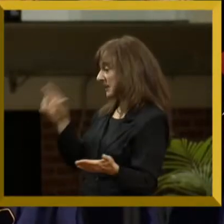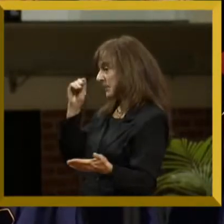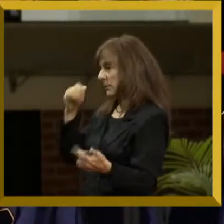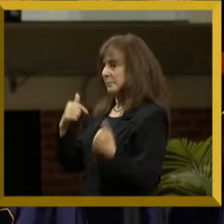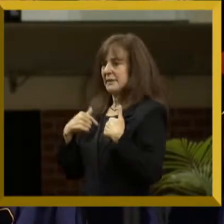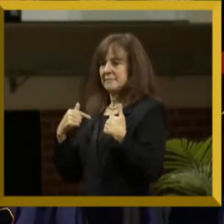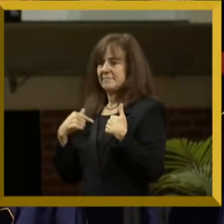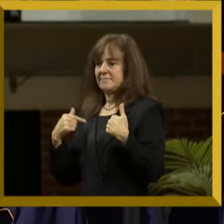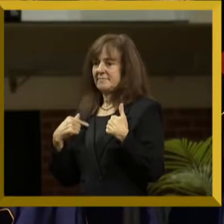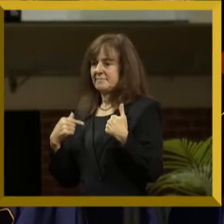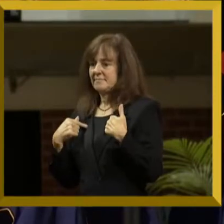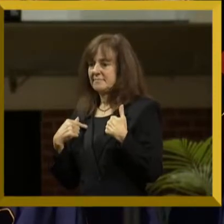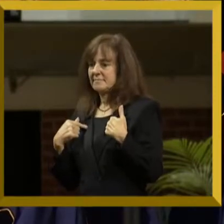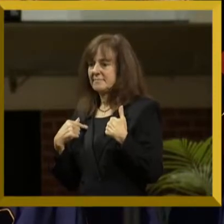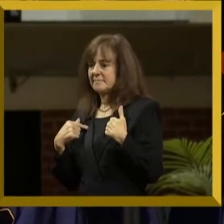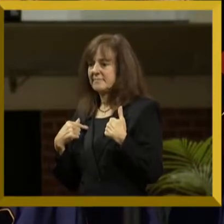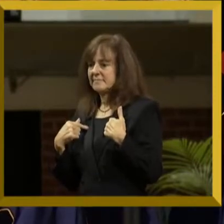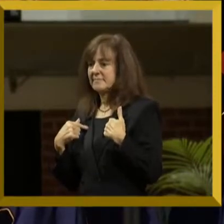me.